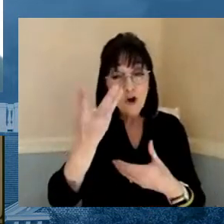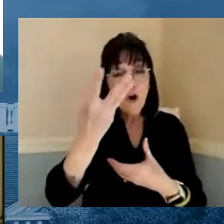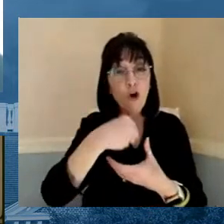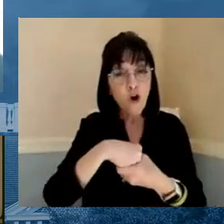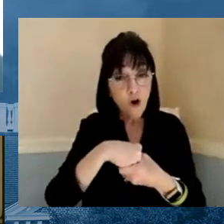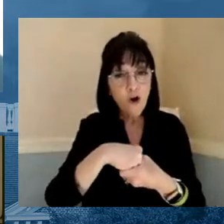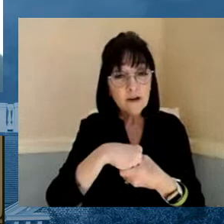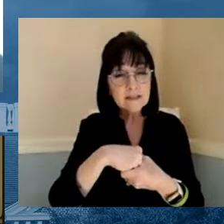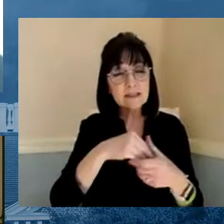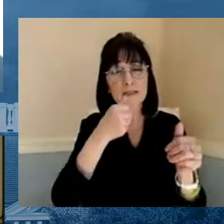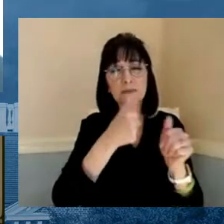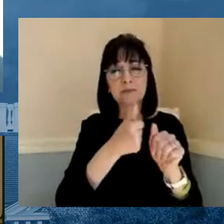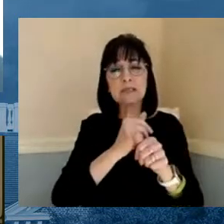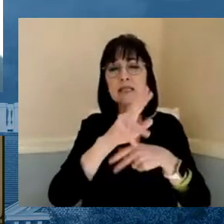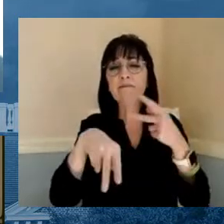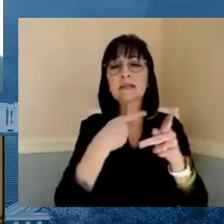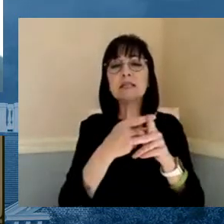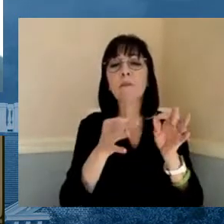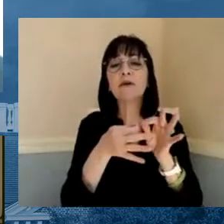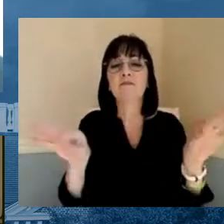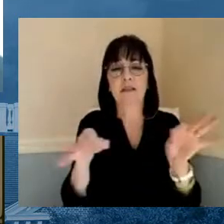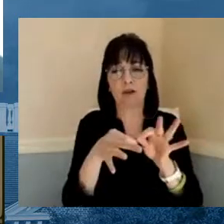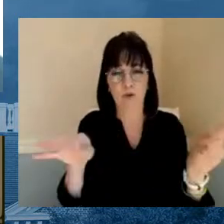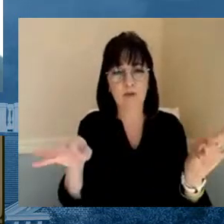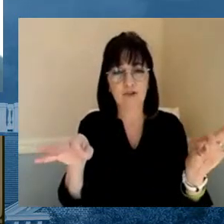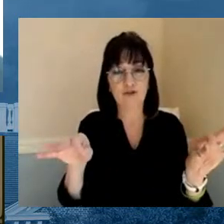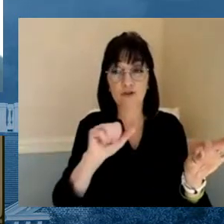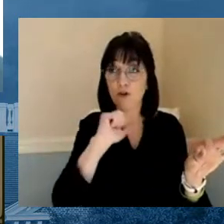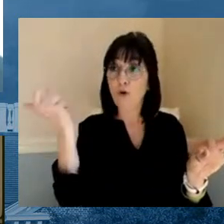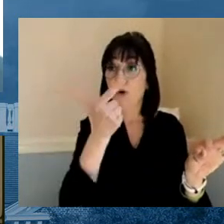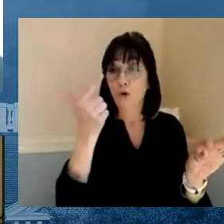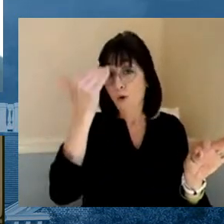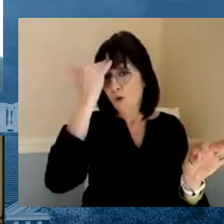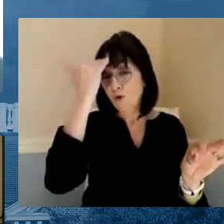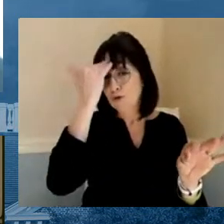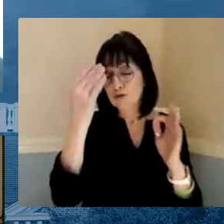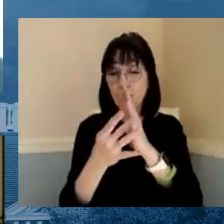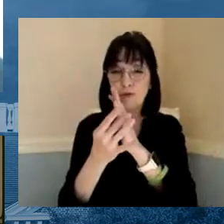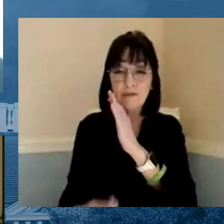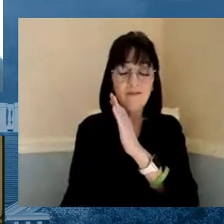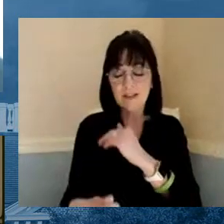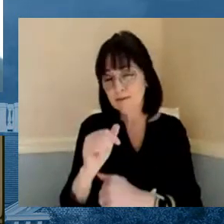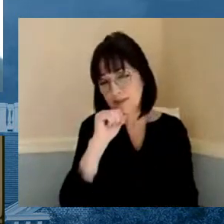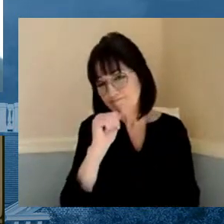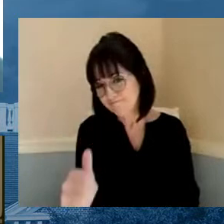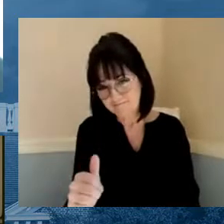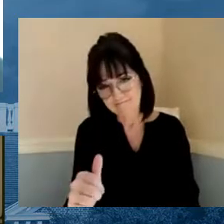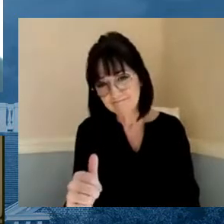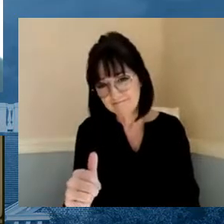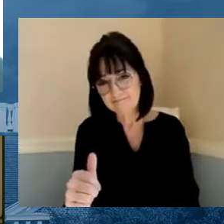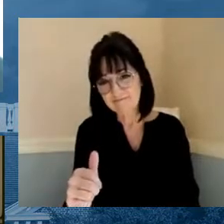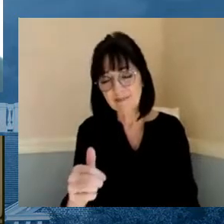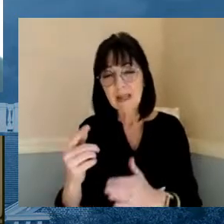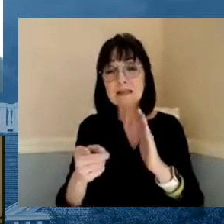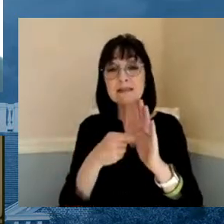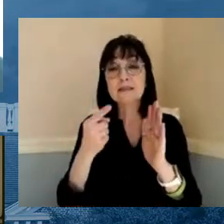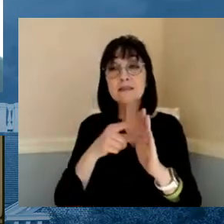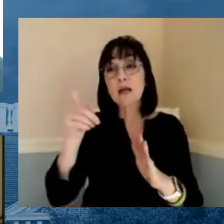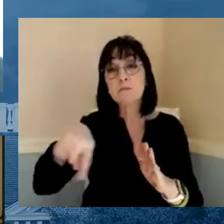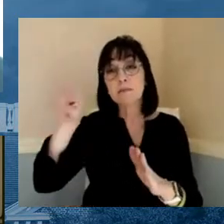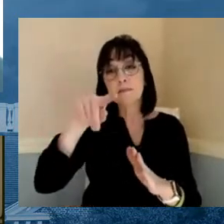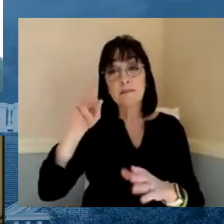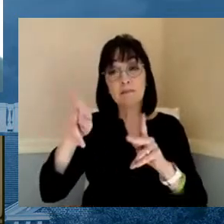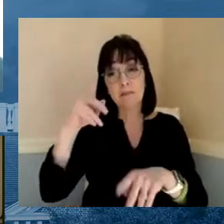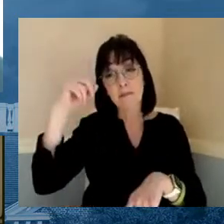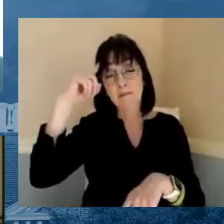fluent. Adversely, the neurotypical language is foreign in the autistic world at times. The theory was